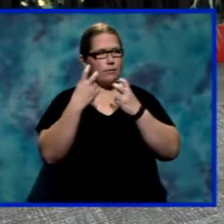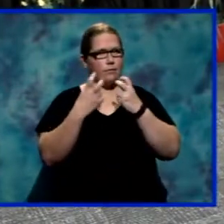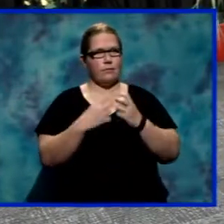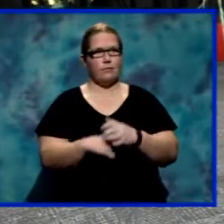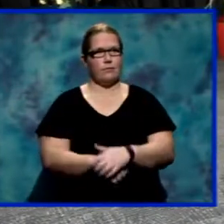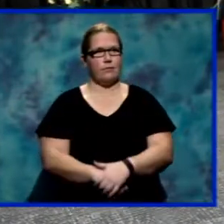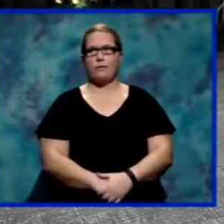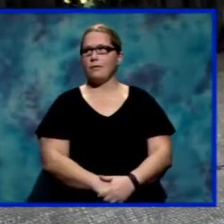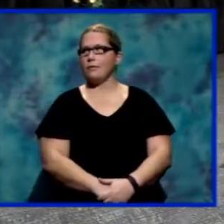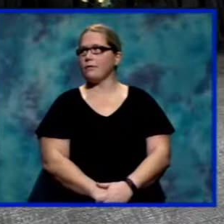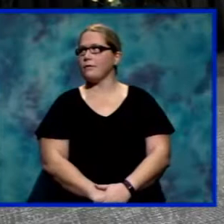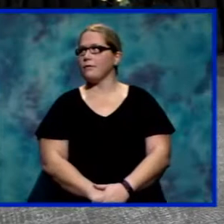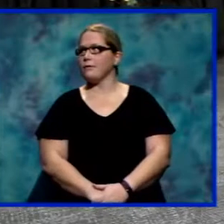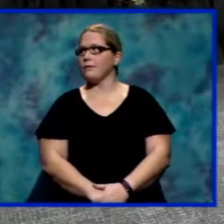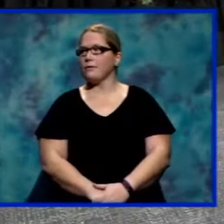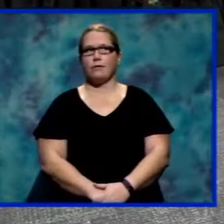It's coming.